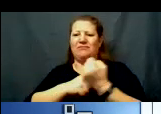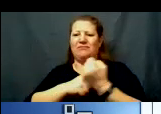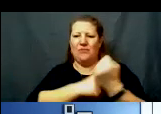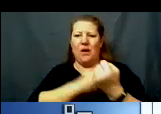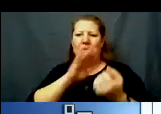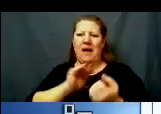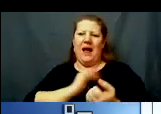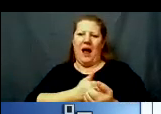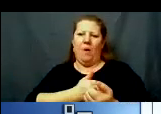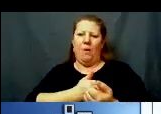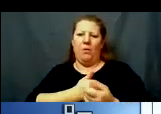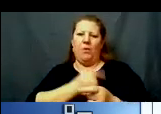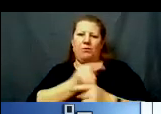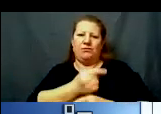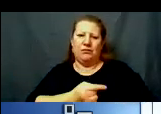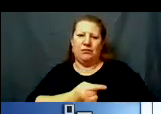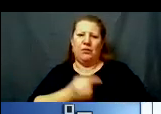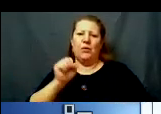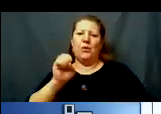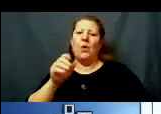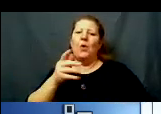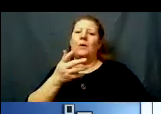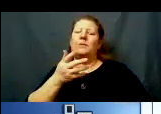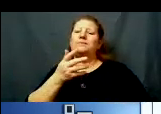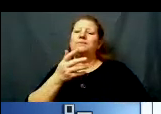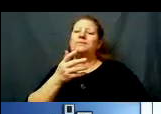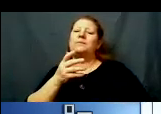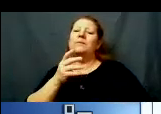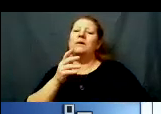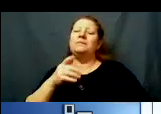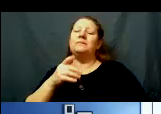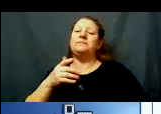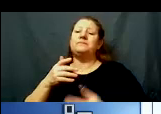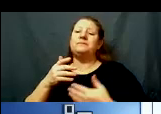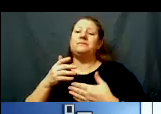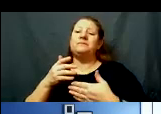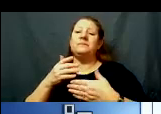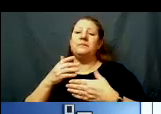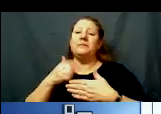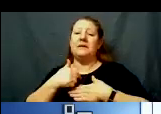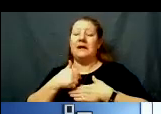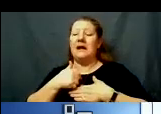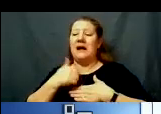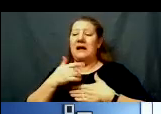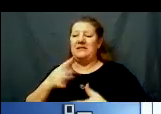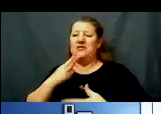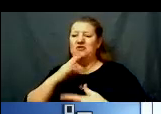pipelines. So the scholarly area that I generally work in is environmental justice studies.